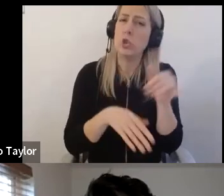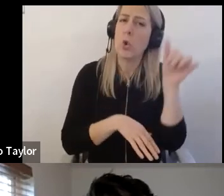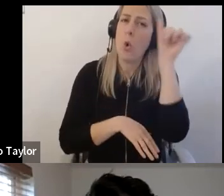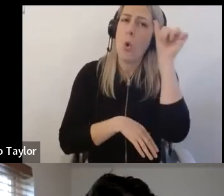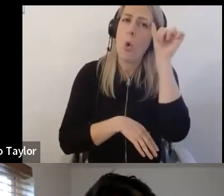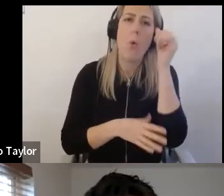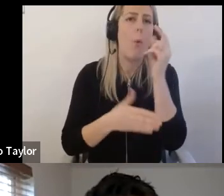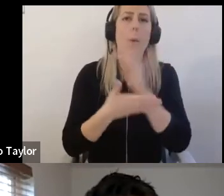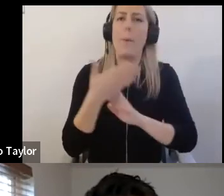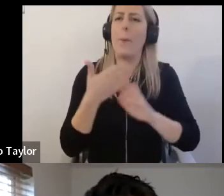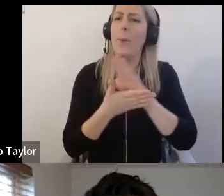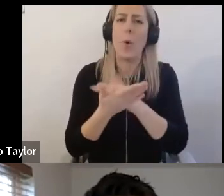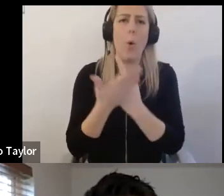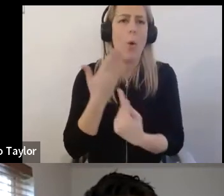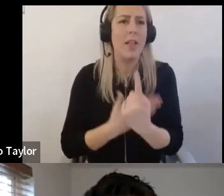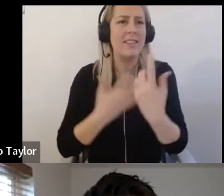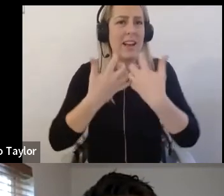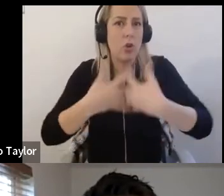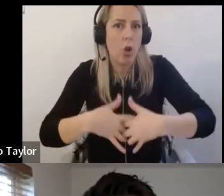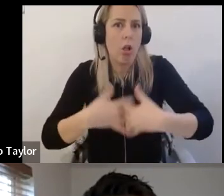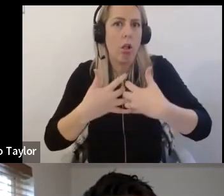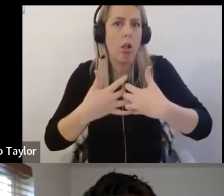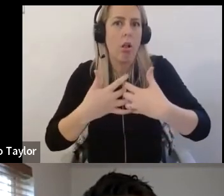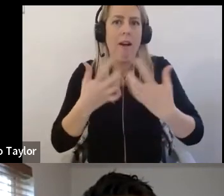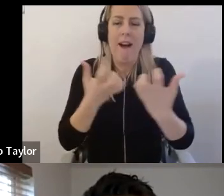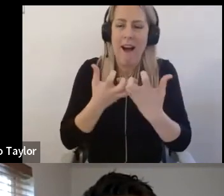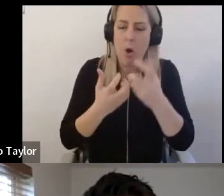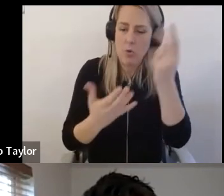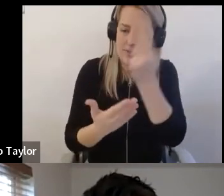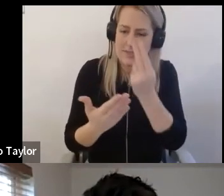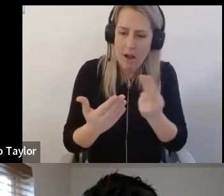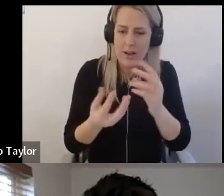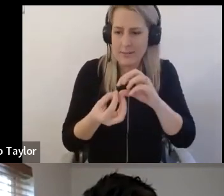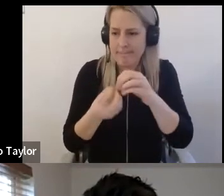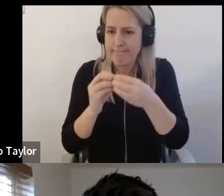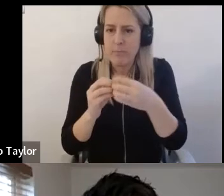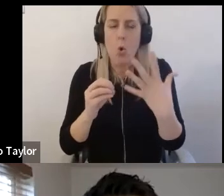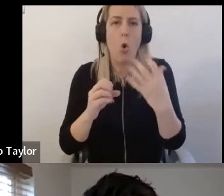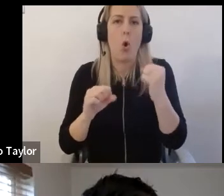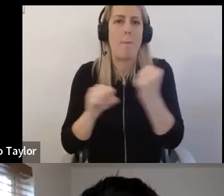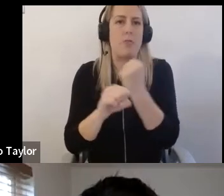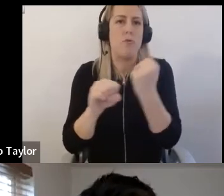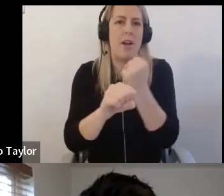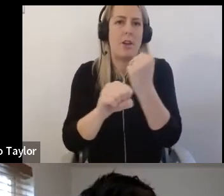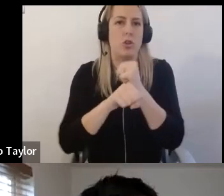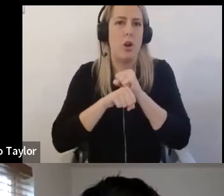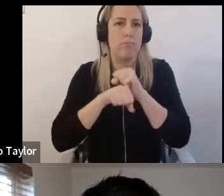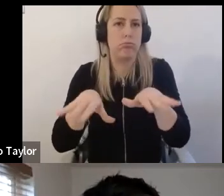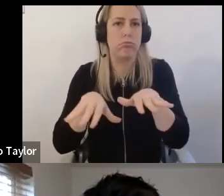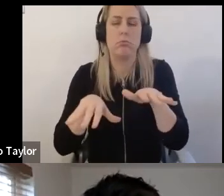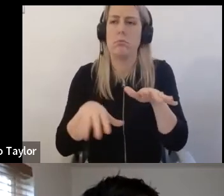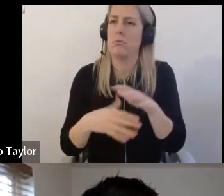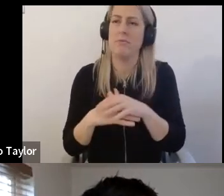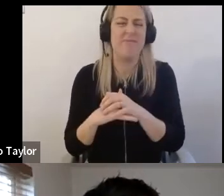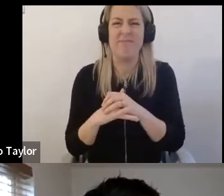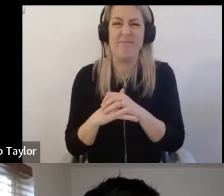technical question about how the technology is designed or manufactured. It is a market question as well, because